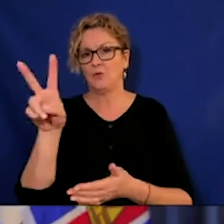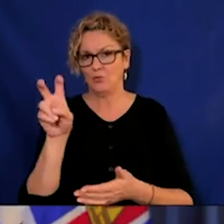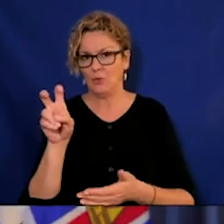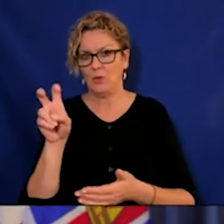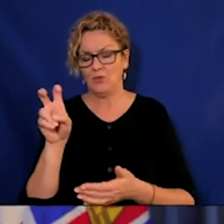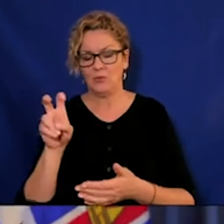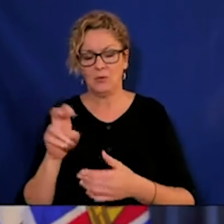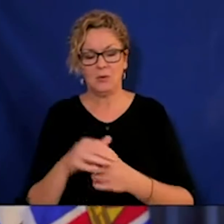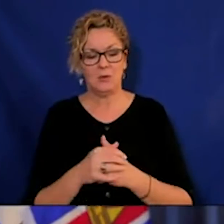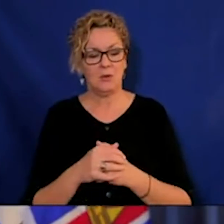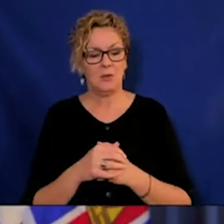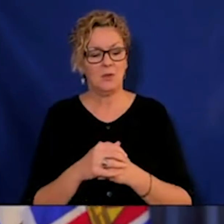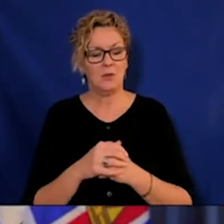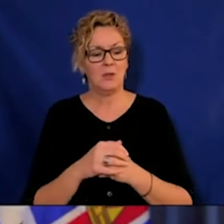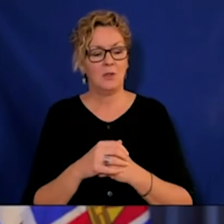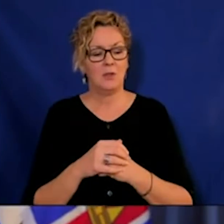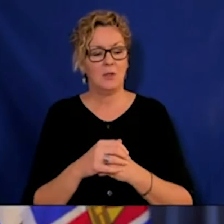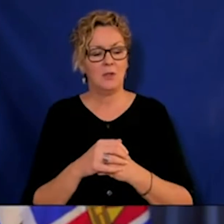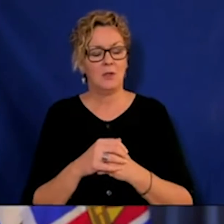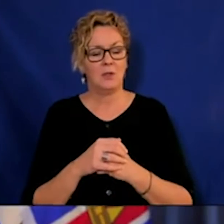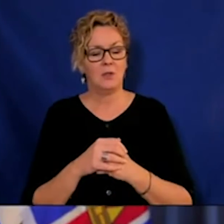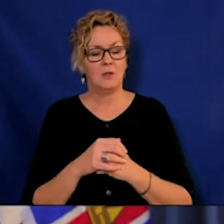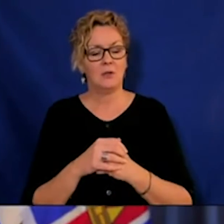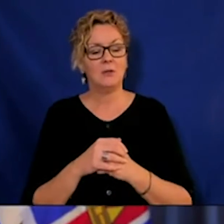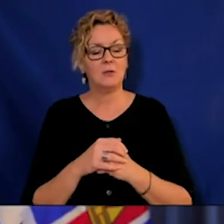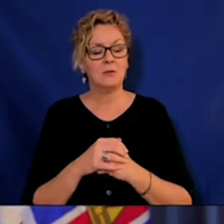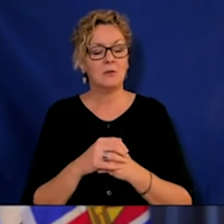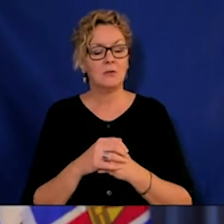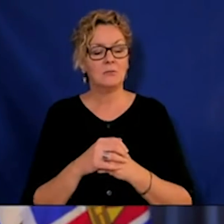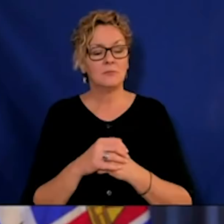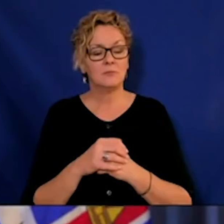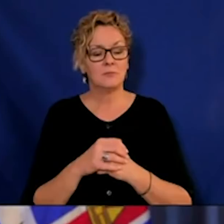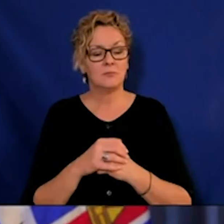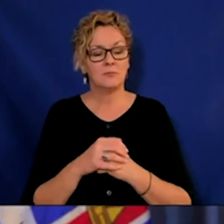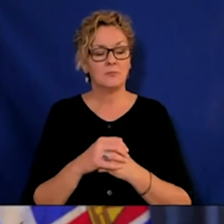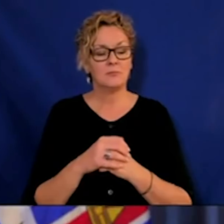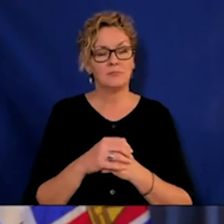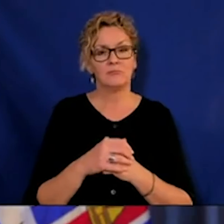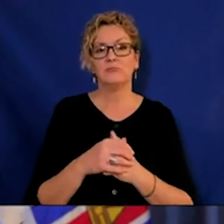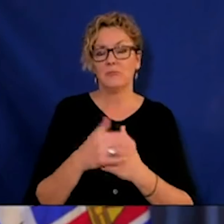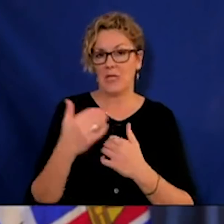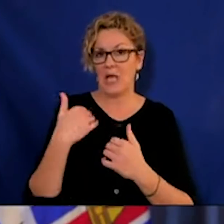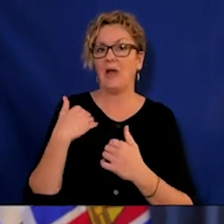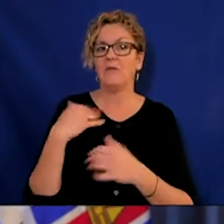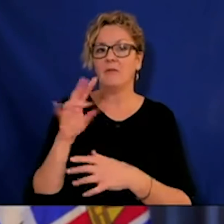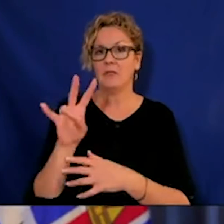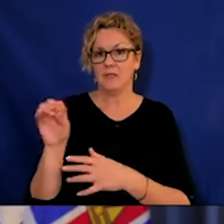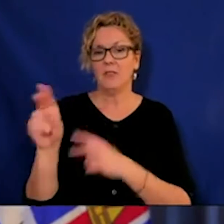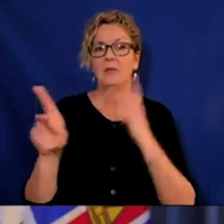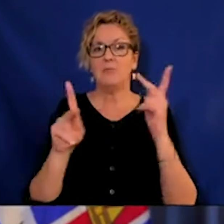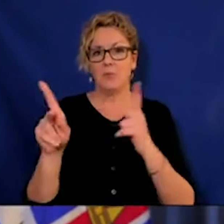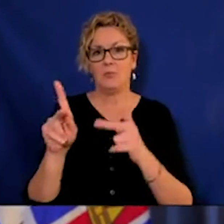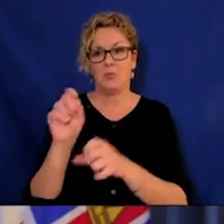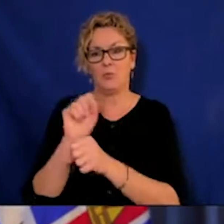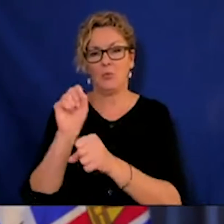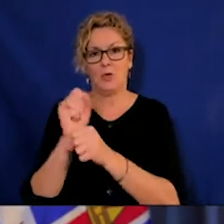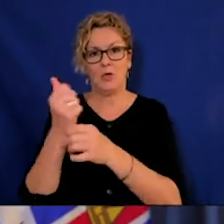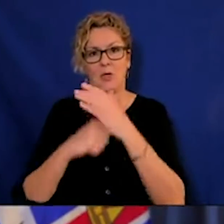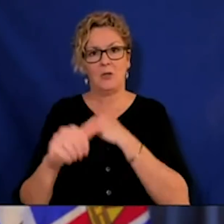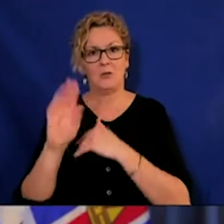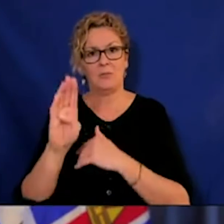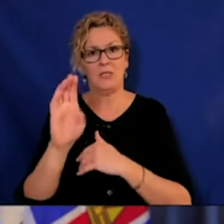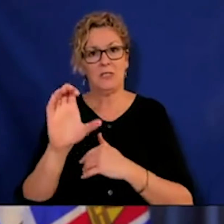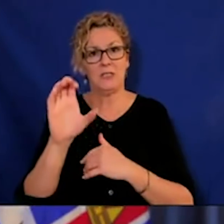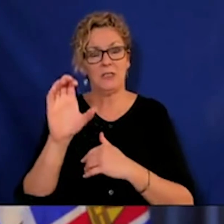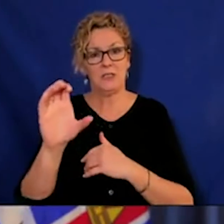last week that we've added some support from Statistics Canada, 70 people, and that the BC CDC is actively working with the Red Cross and anticipate that they will